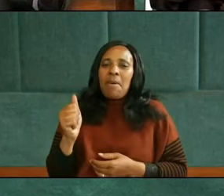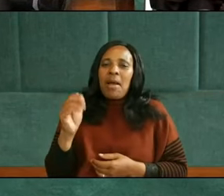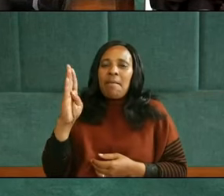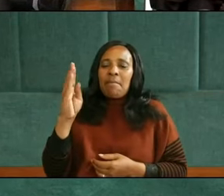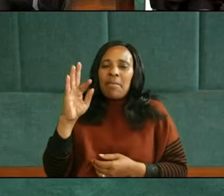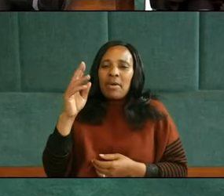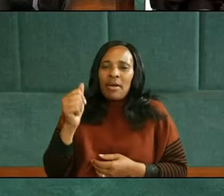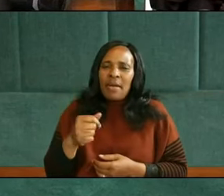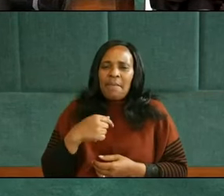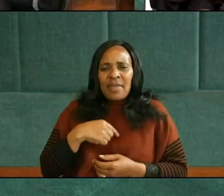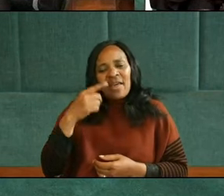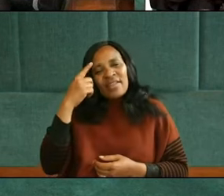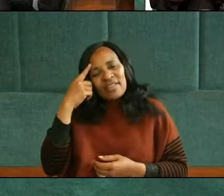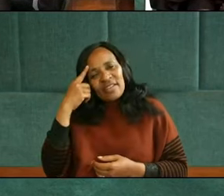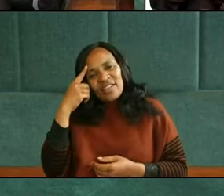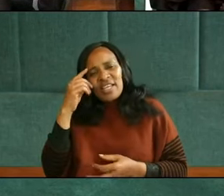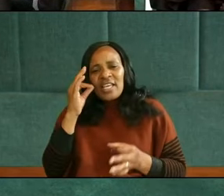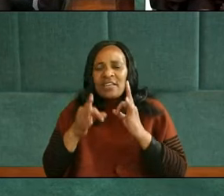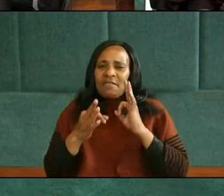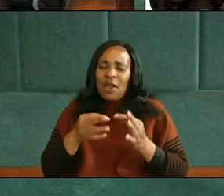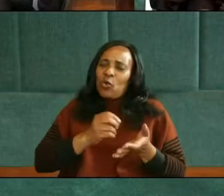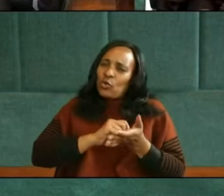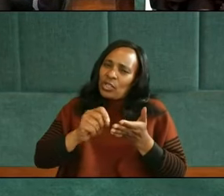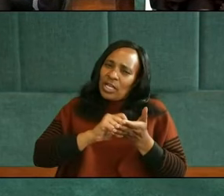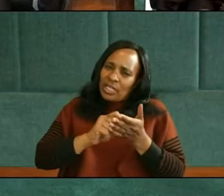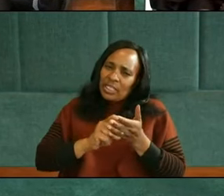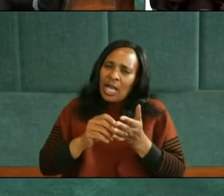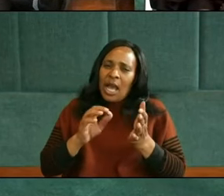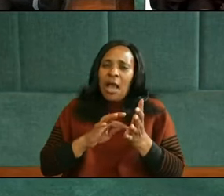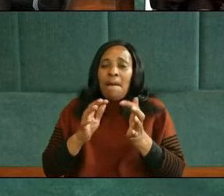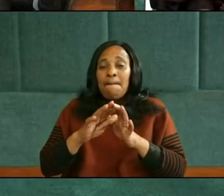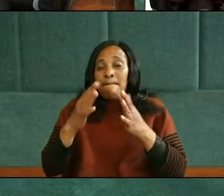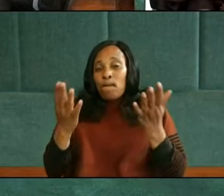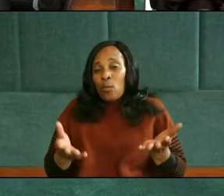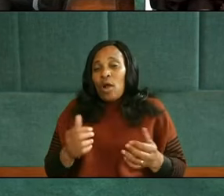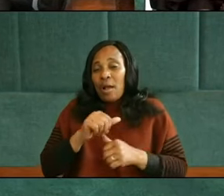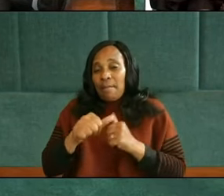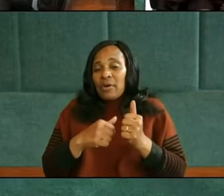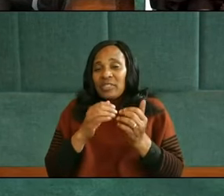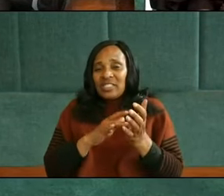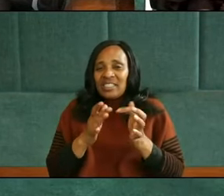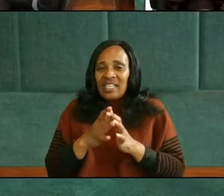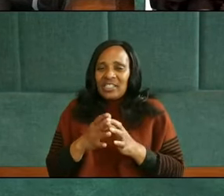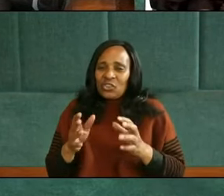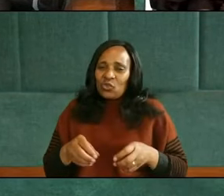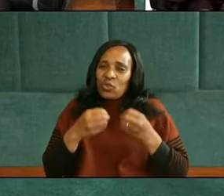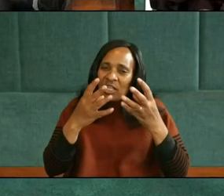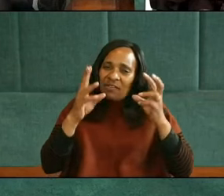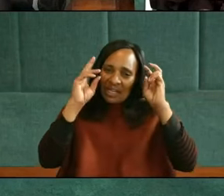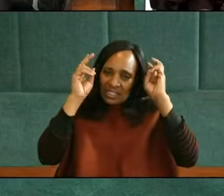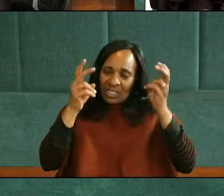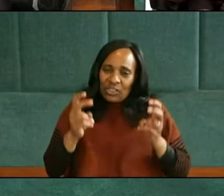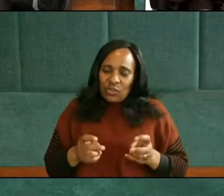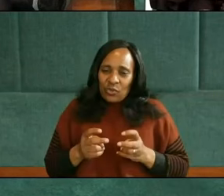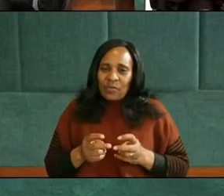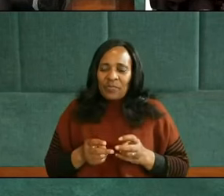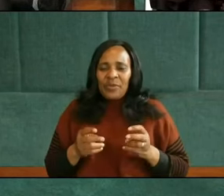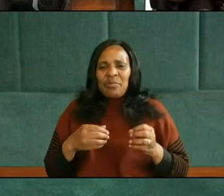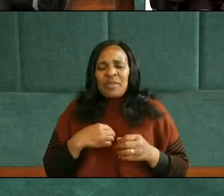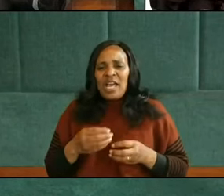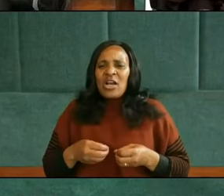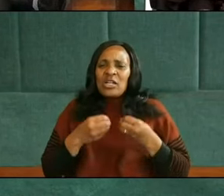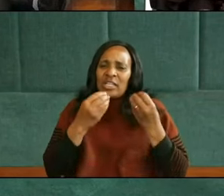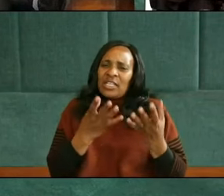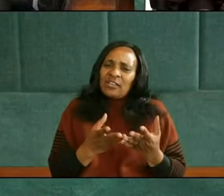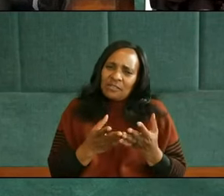I think if I were to write a book about Jesus and to give the book a title, I'll give it